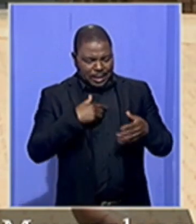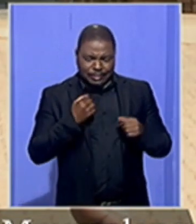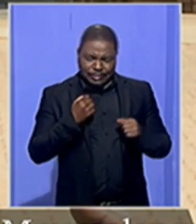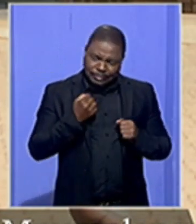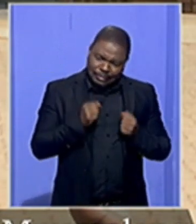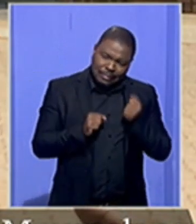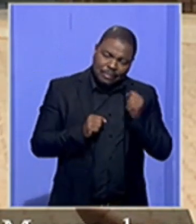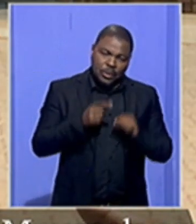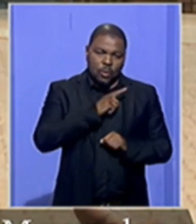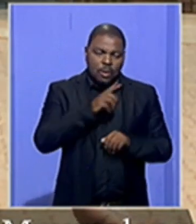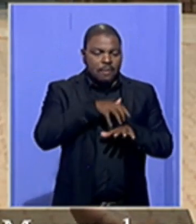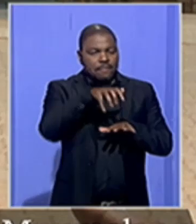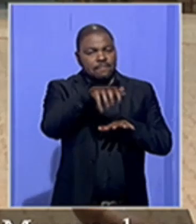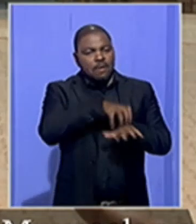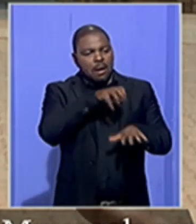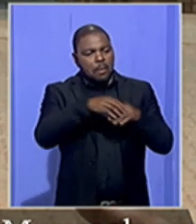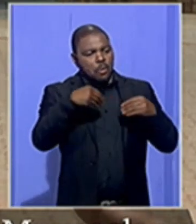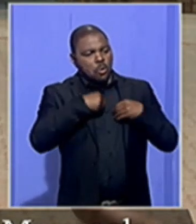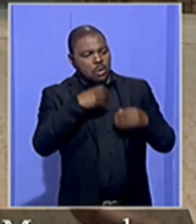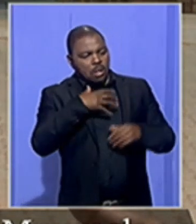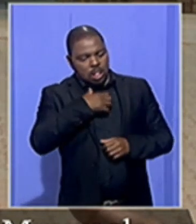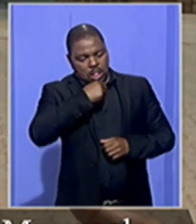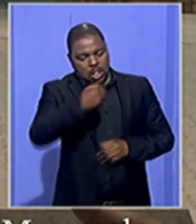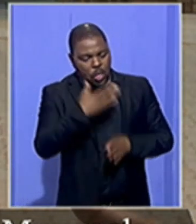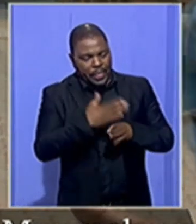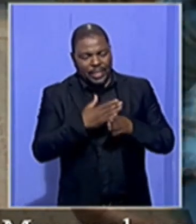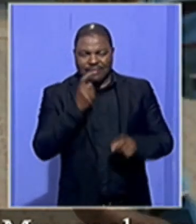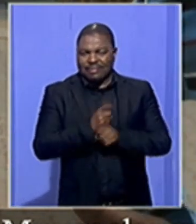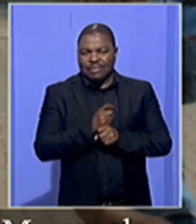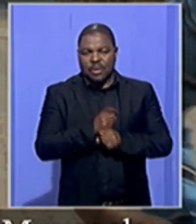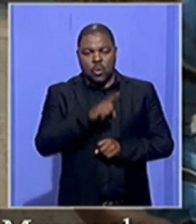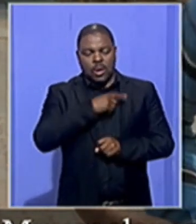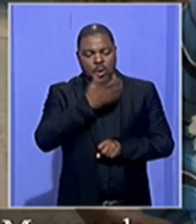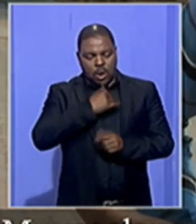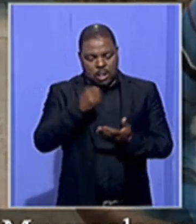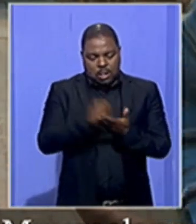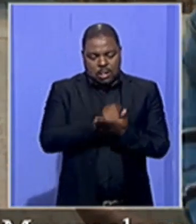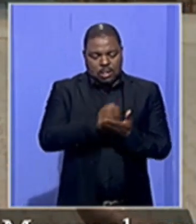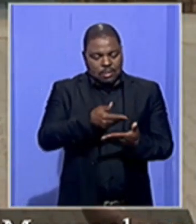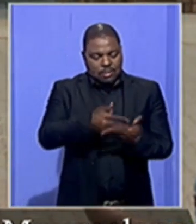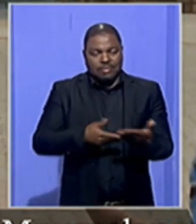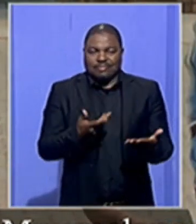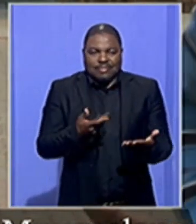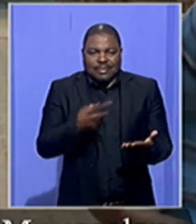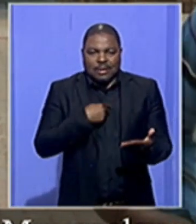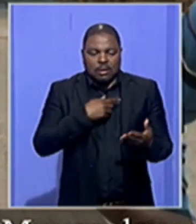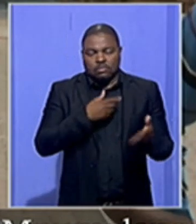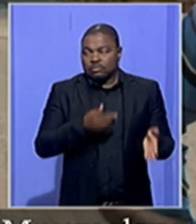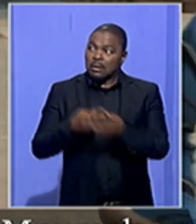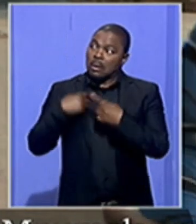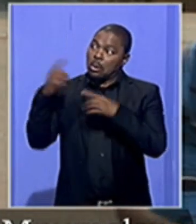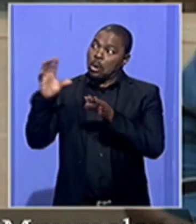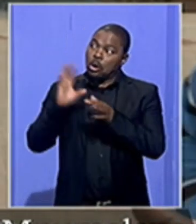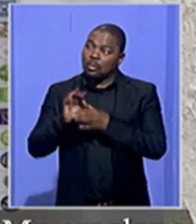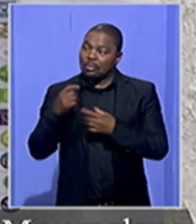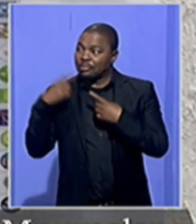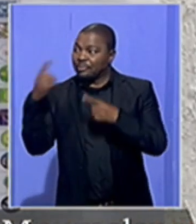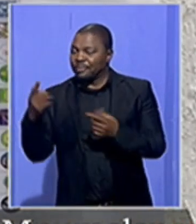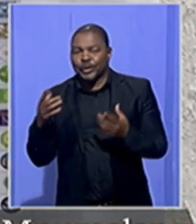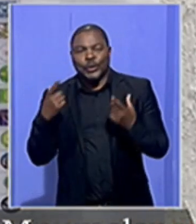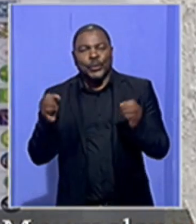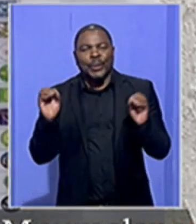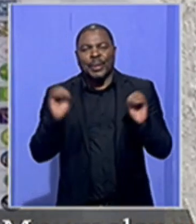farm owners refuse to hire us. They request our passports and they send us back home, and when we get there is nothing for us to do.